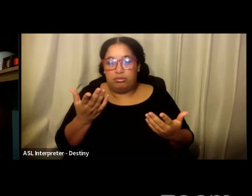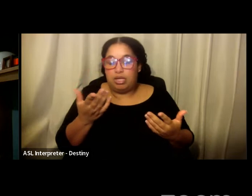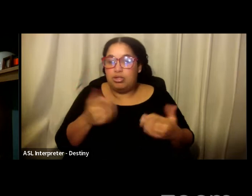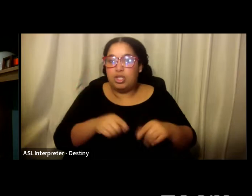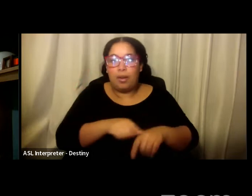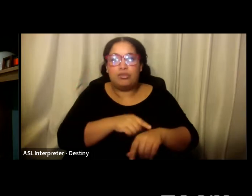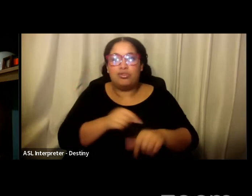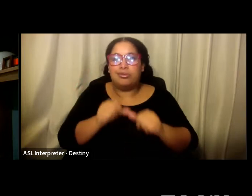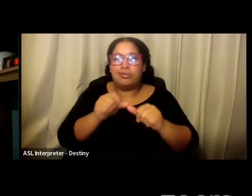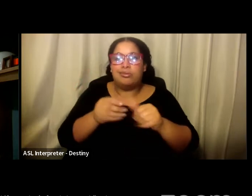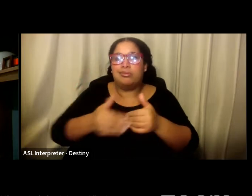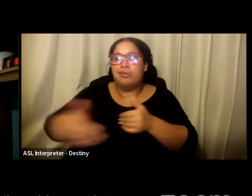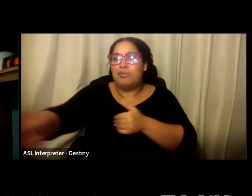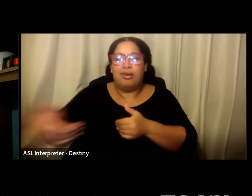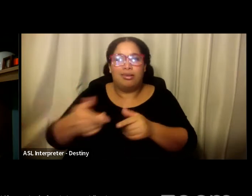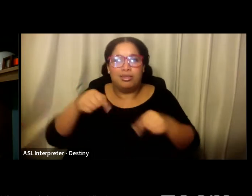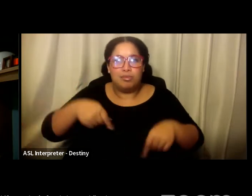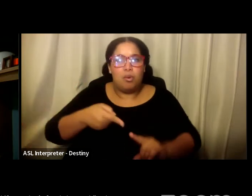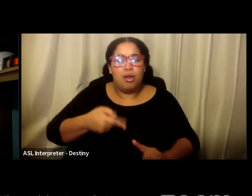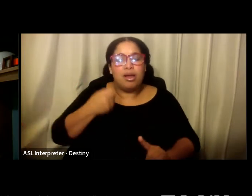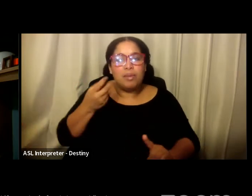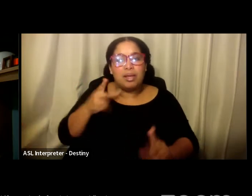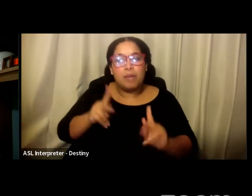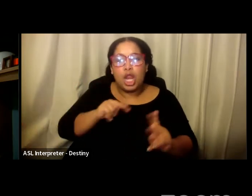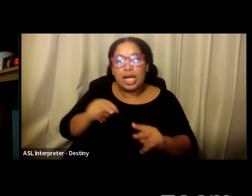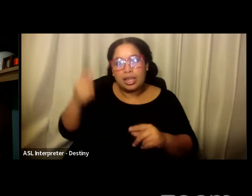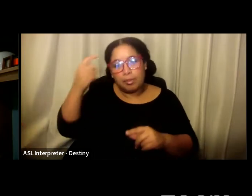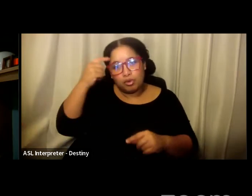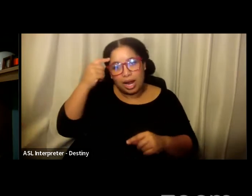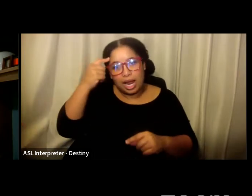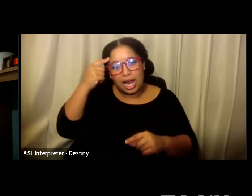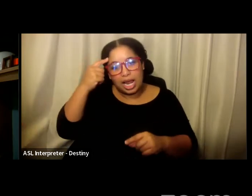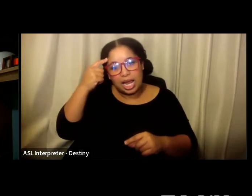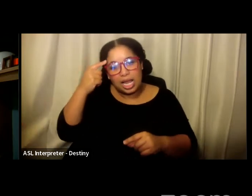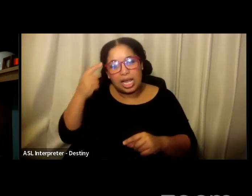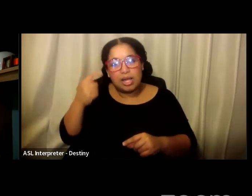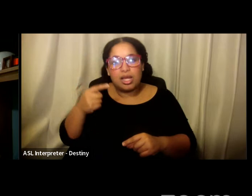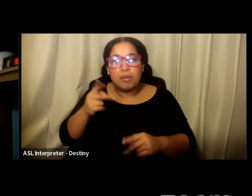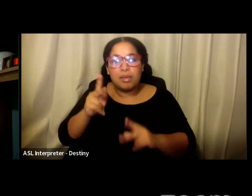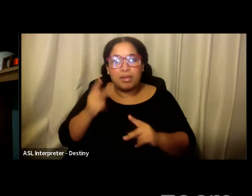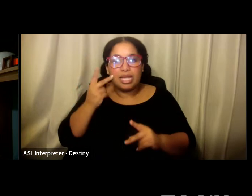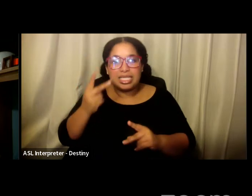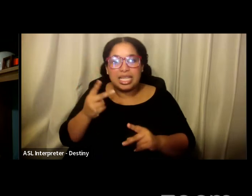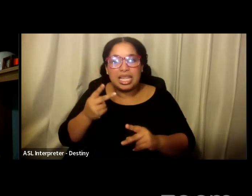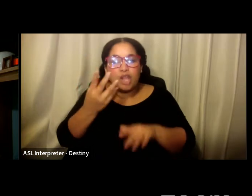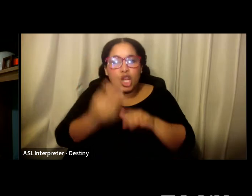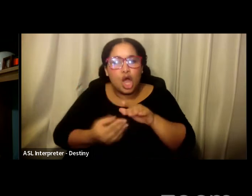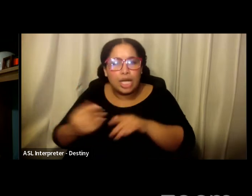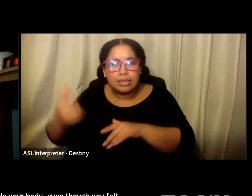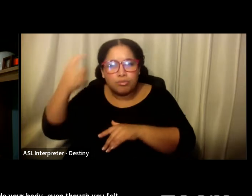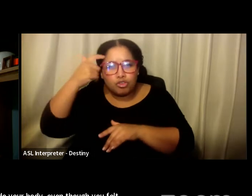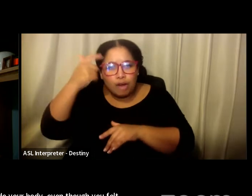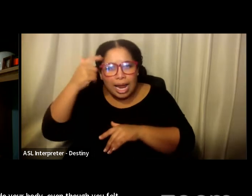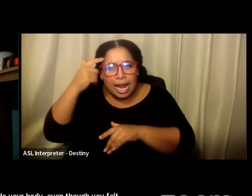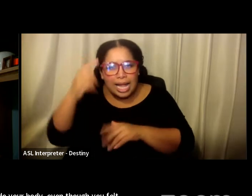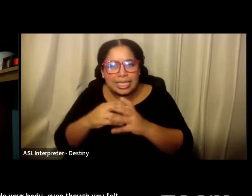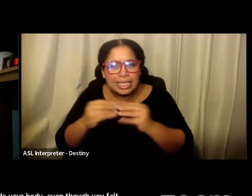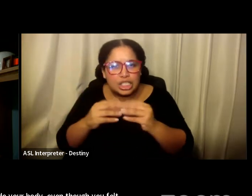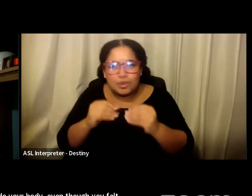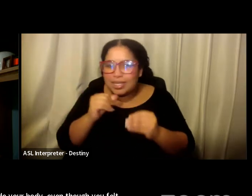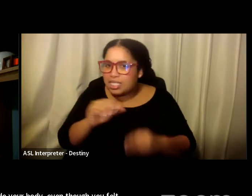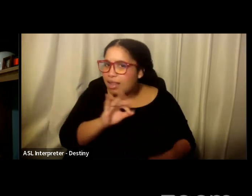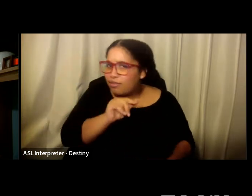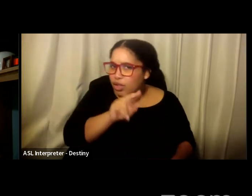know, people with COVID, when they look at the brains on autopsy, they've lost brain tissue. I mean, this is not the